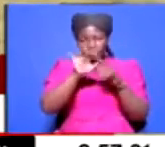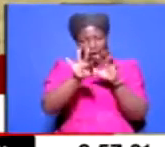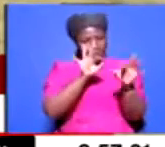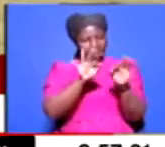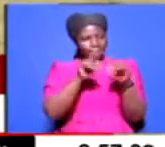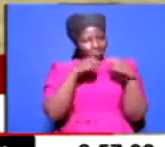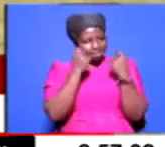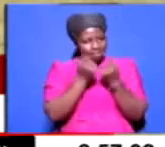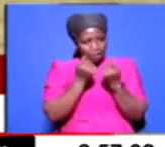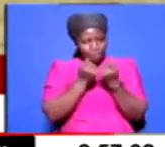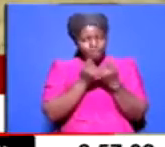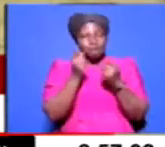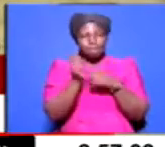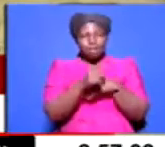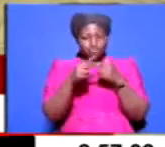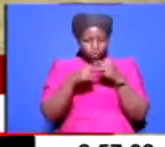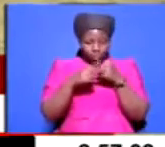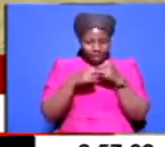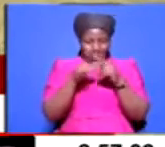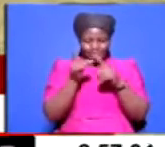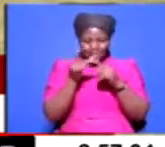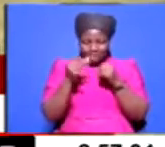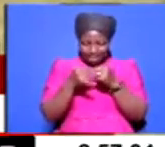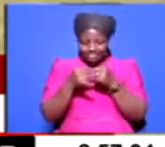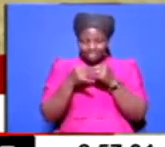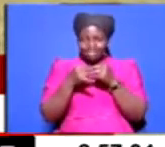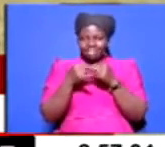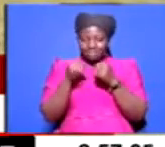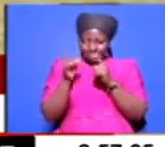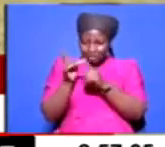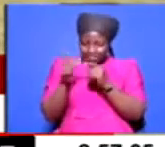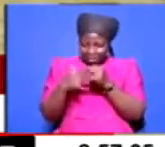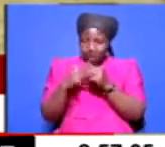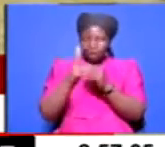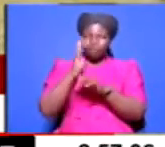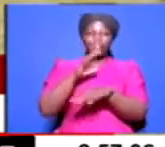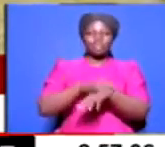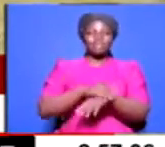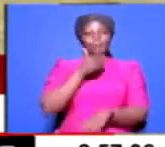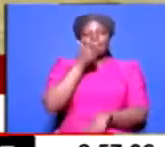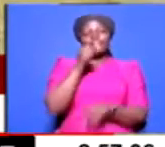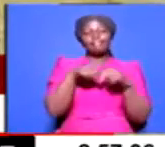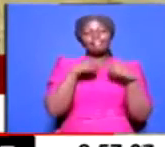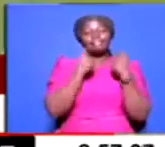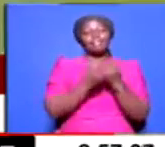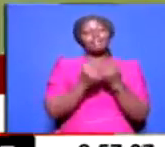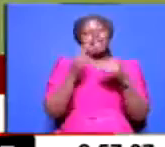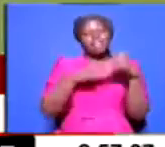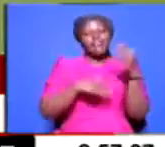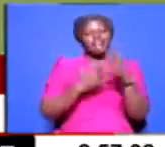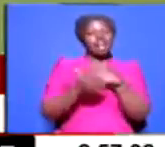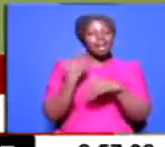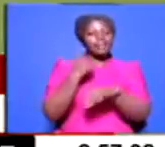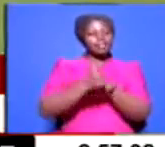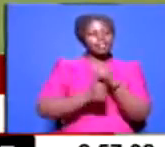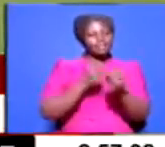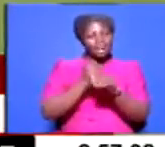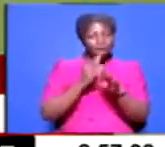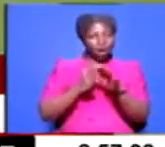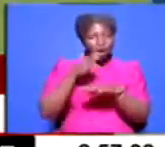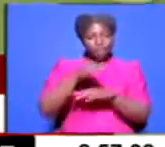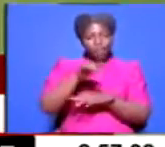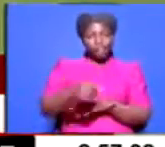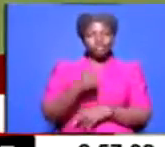July, tarehe 8 na tarehe 9, we shall get a better team even than the one we had last year. Over